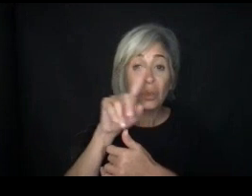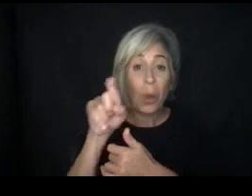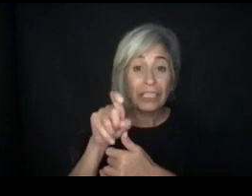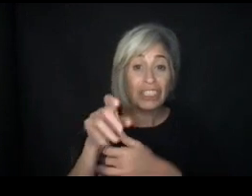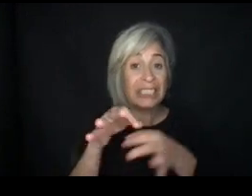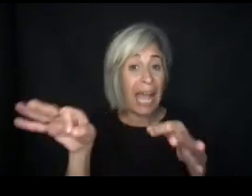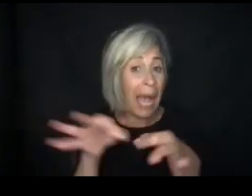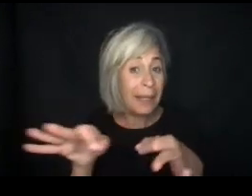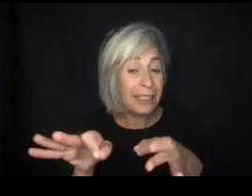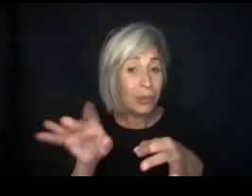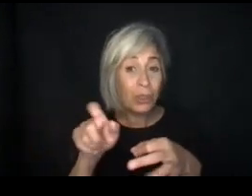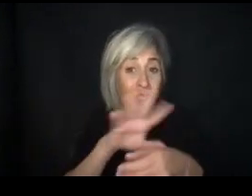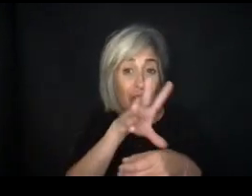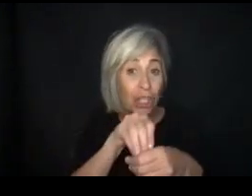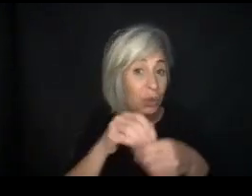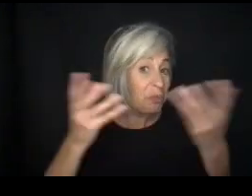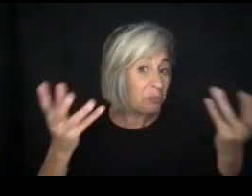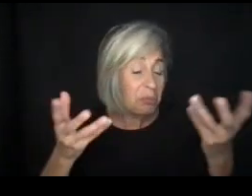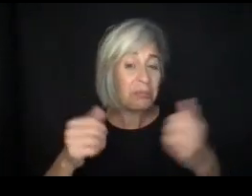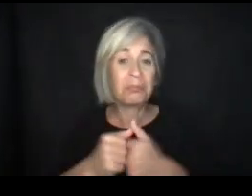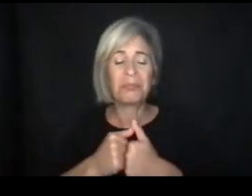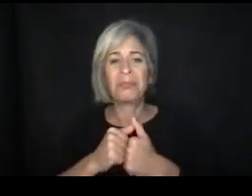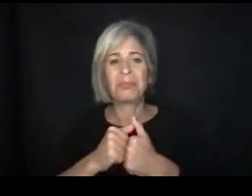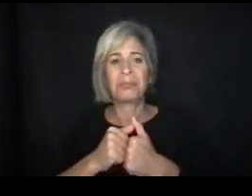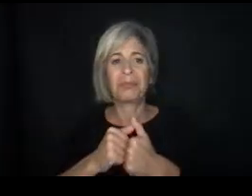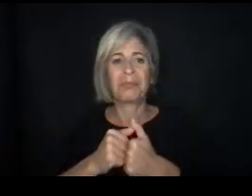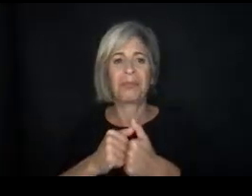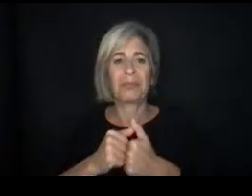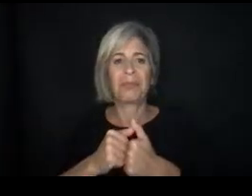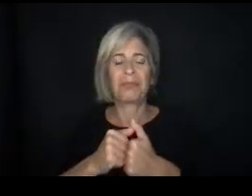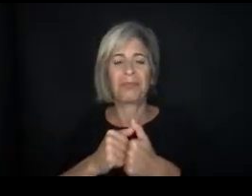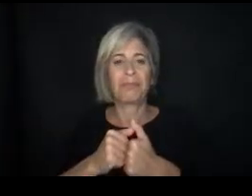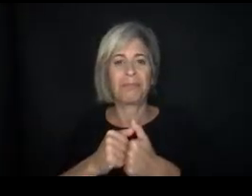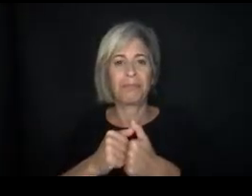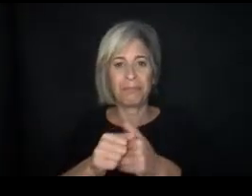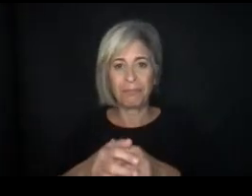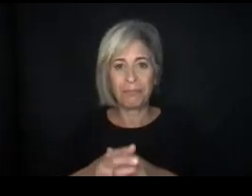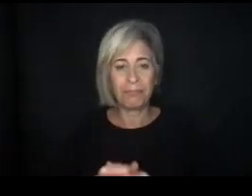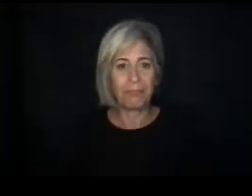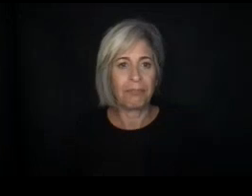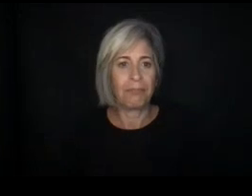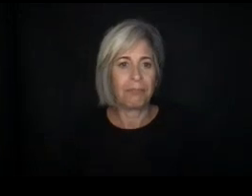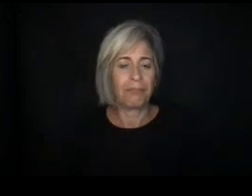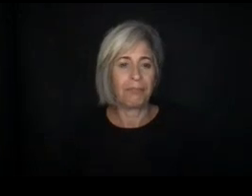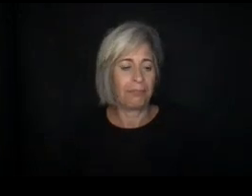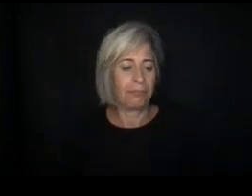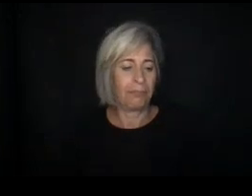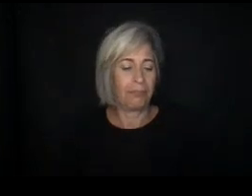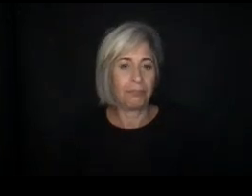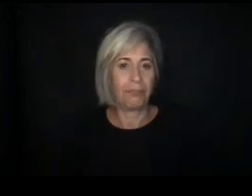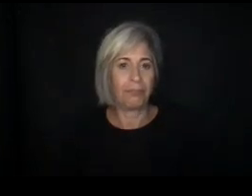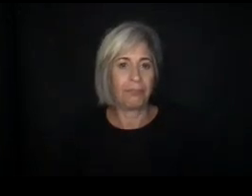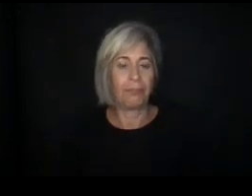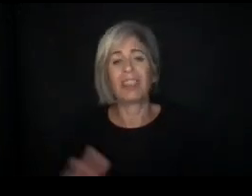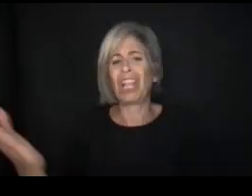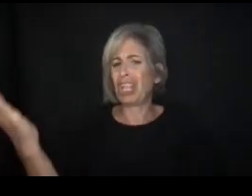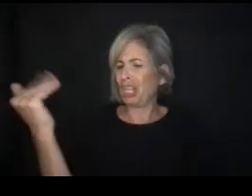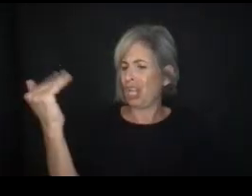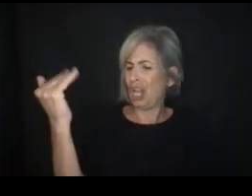we should include in our database and of information? Yes, sir. Please come forward.